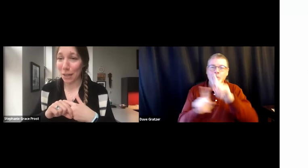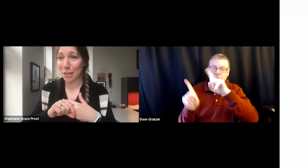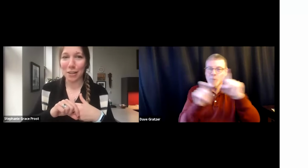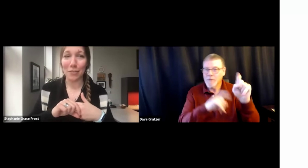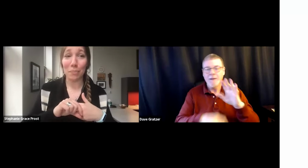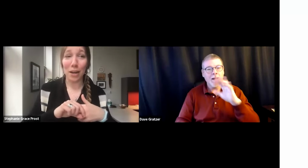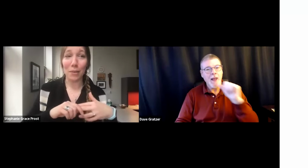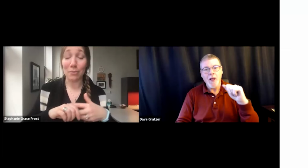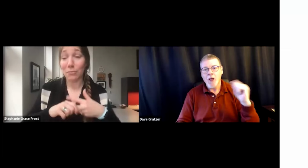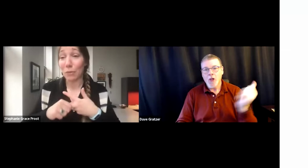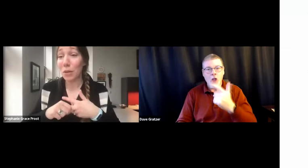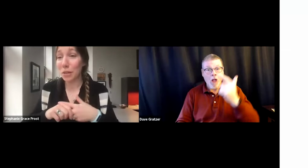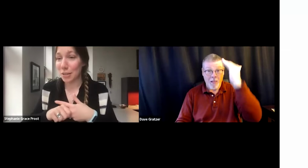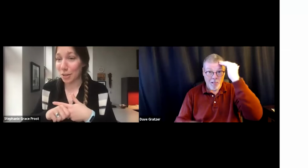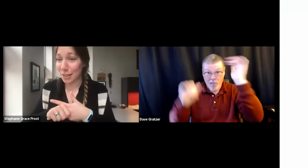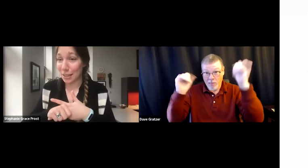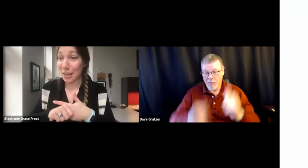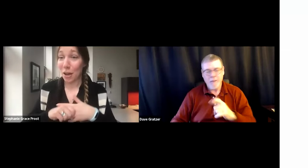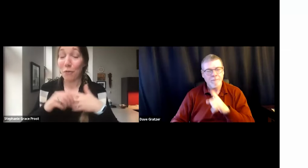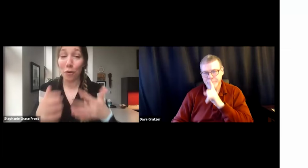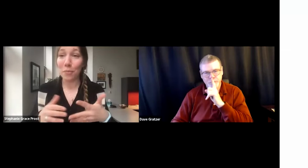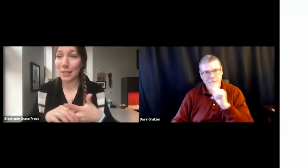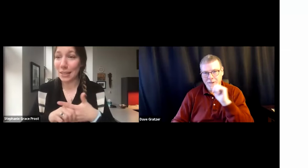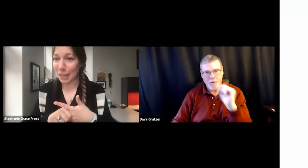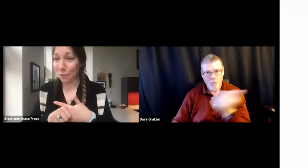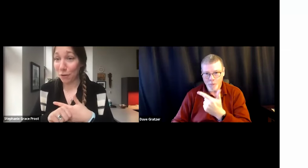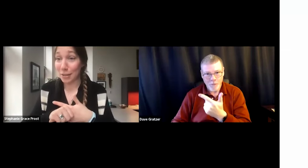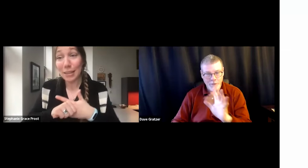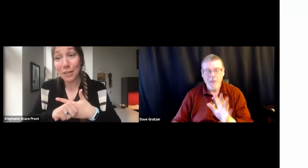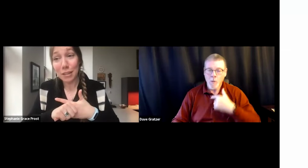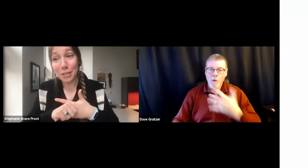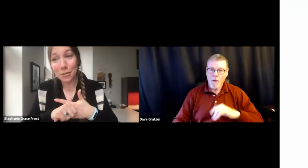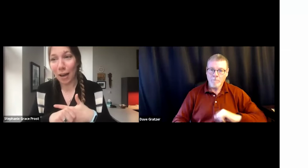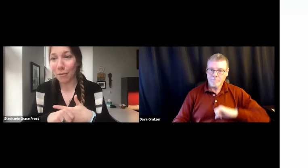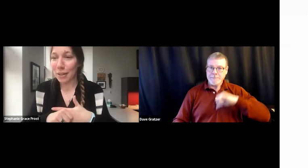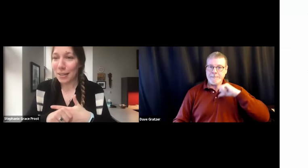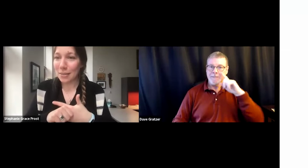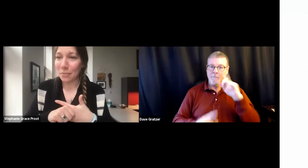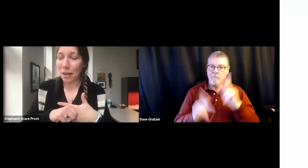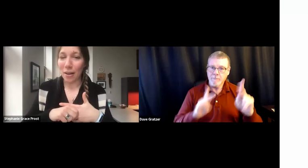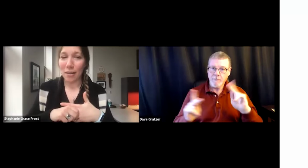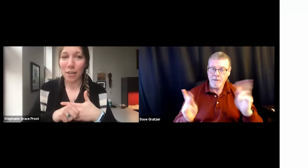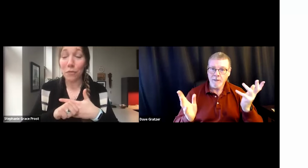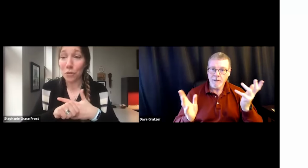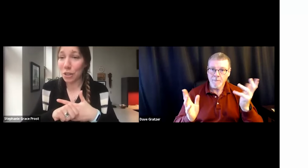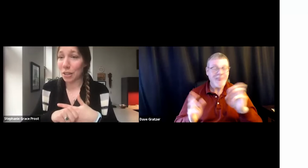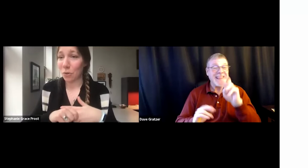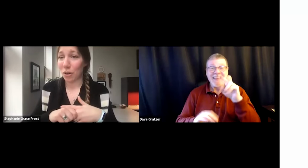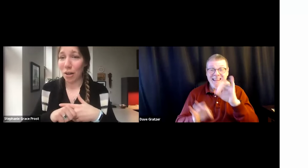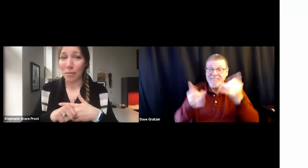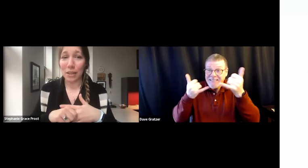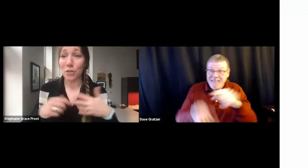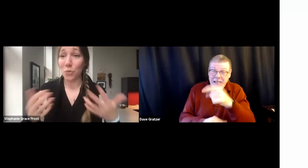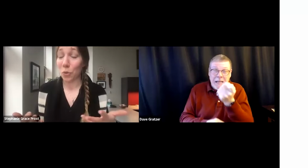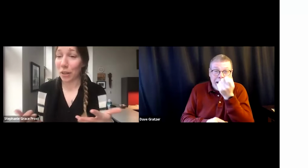has mild cognitive impairment, and we would assert to affirm the dignity of folks that even if they do have some confusion